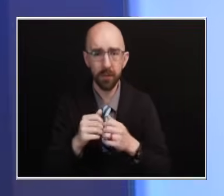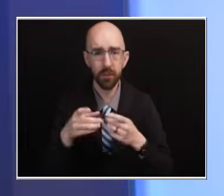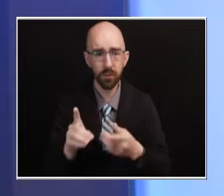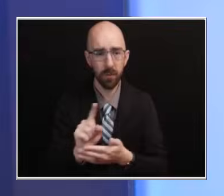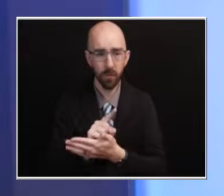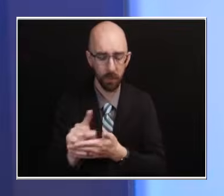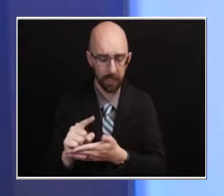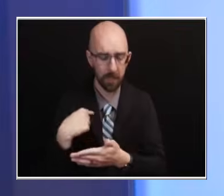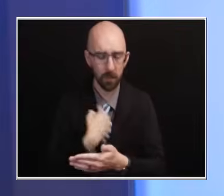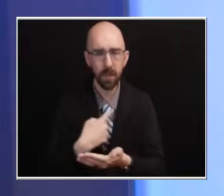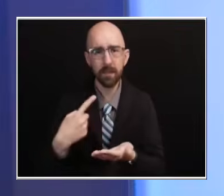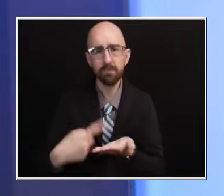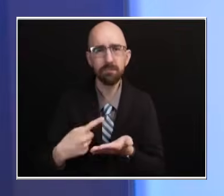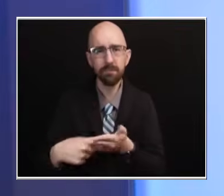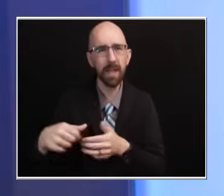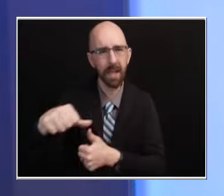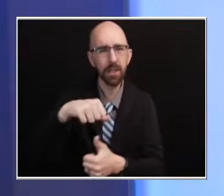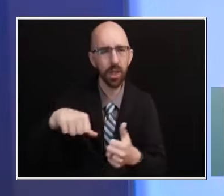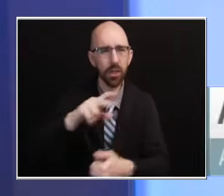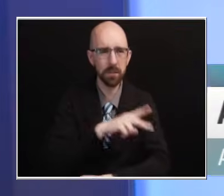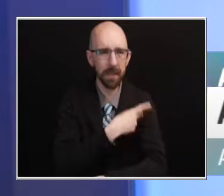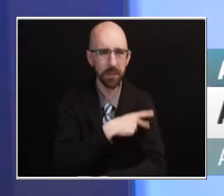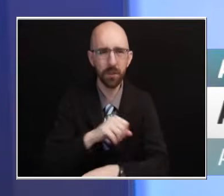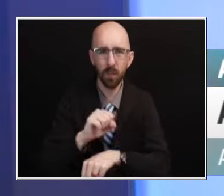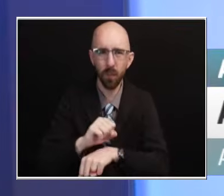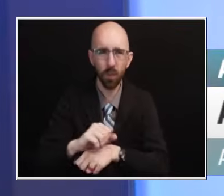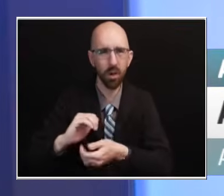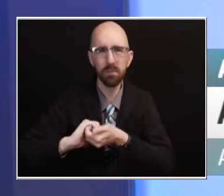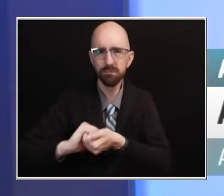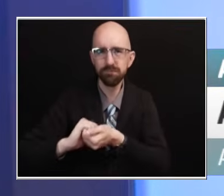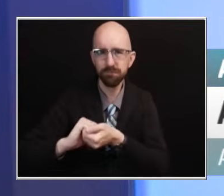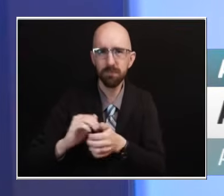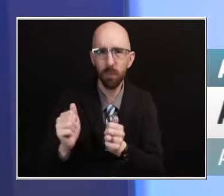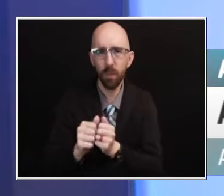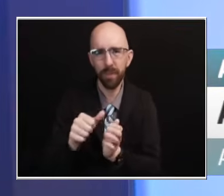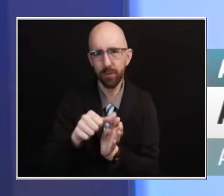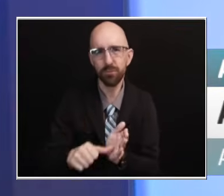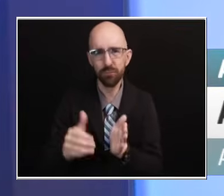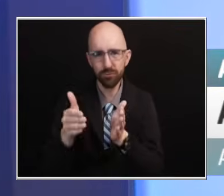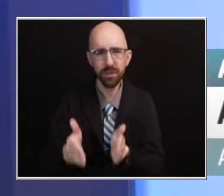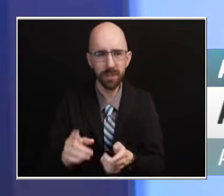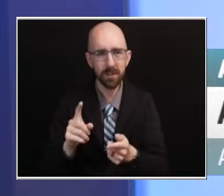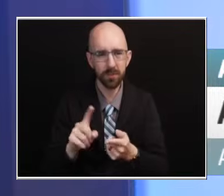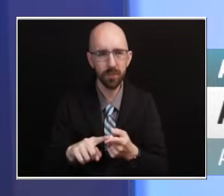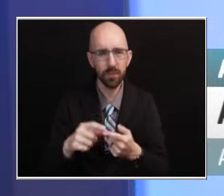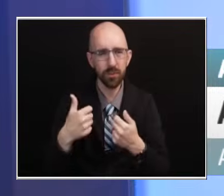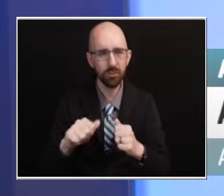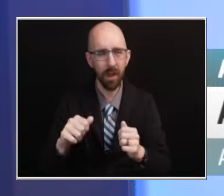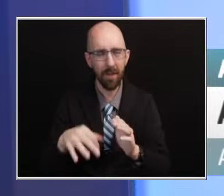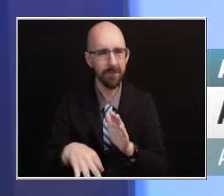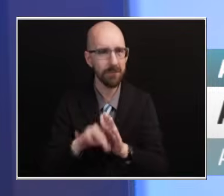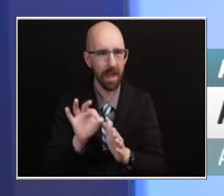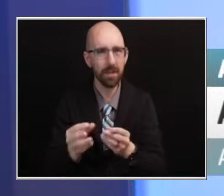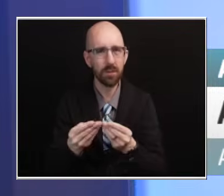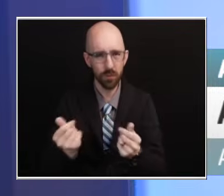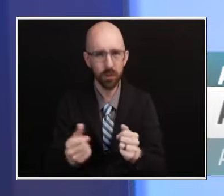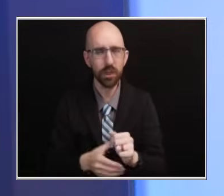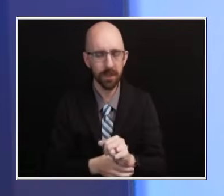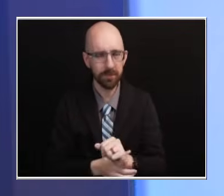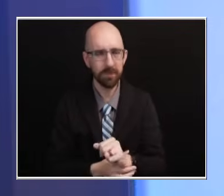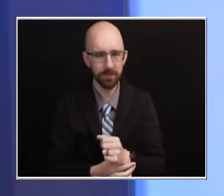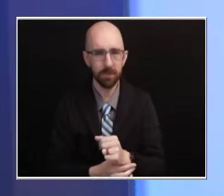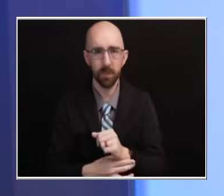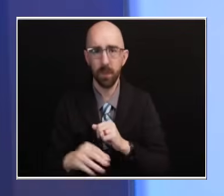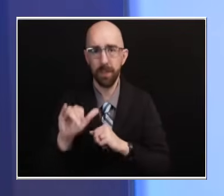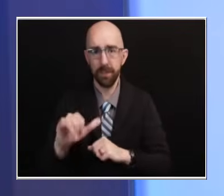other's patients, and we work collaboratively with the surgeons to try to find a solution. And in this case,